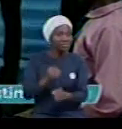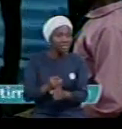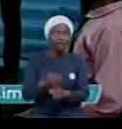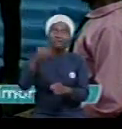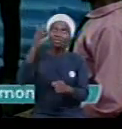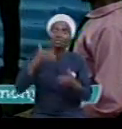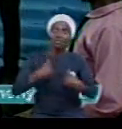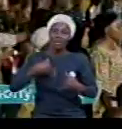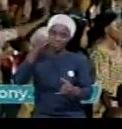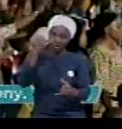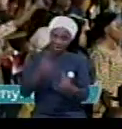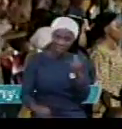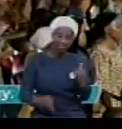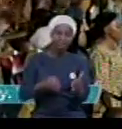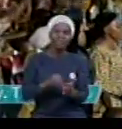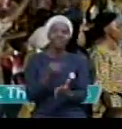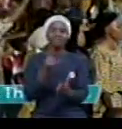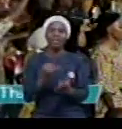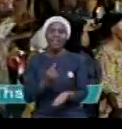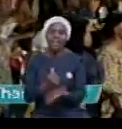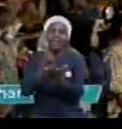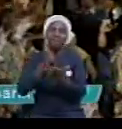oluwa logo